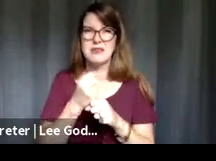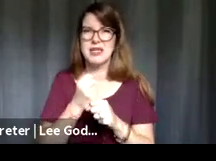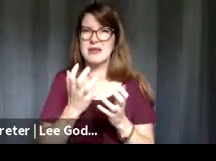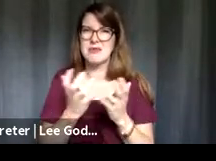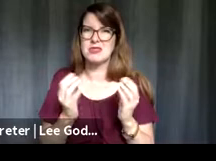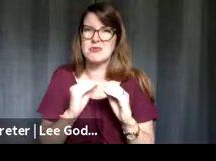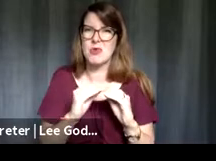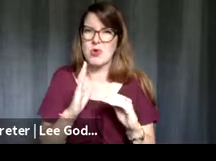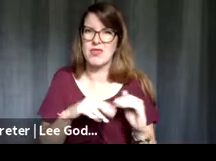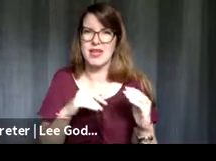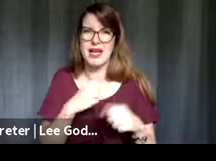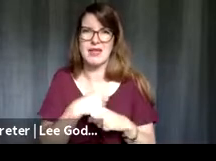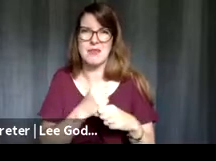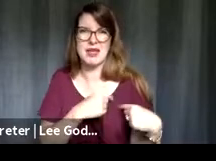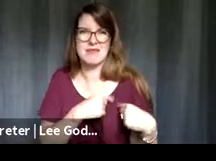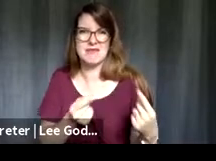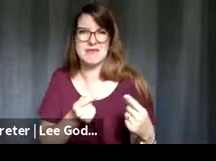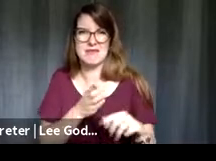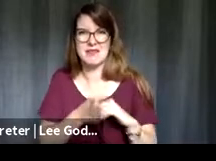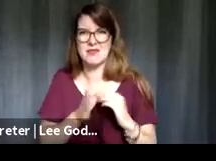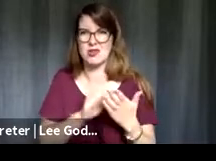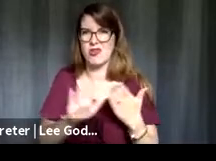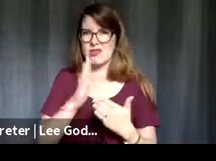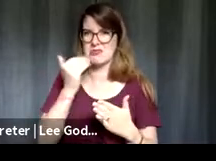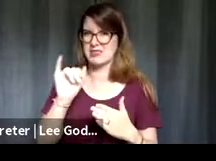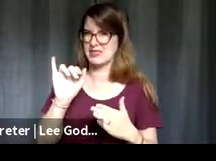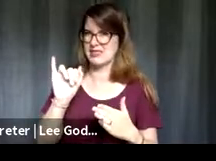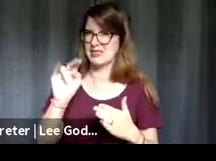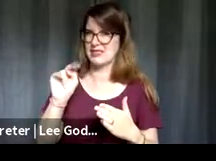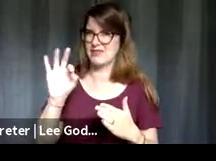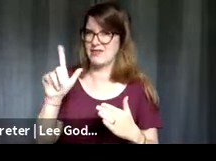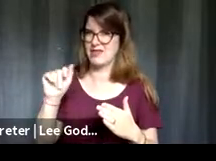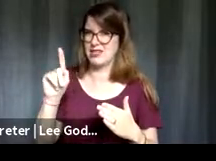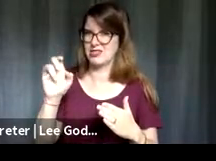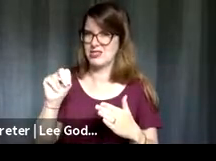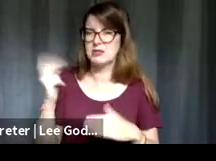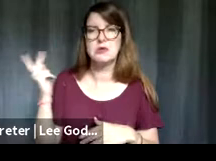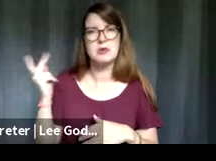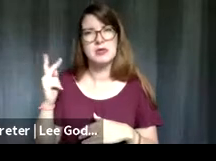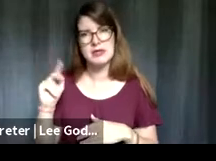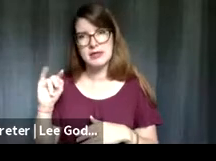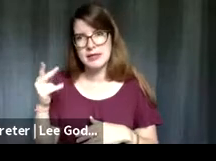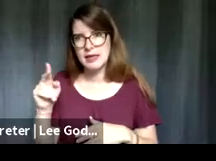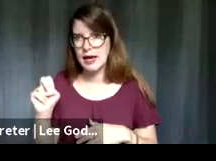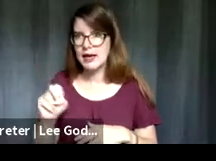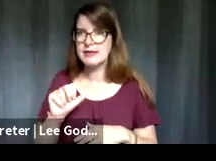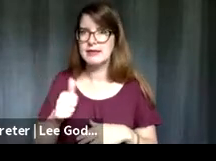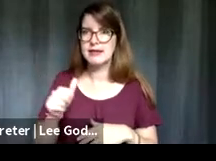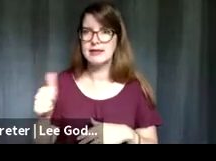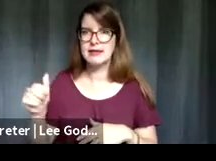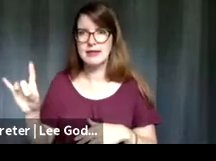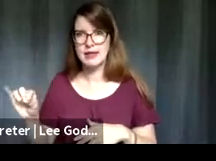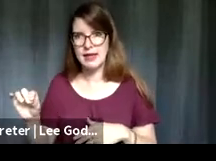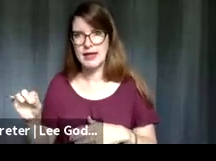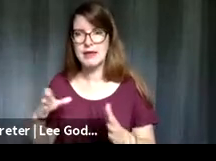than I had made coming out of college. Okay. And we had tithed. We'd done the 10-10-80 plan where